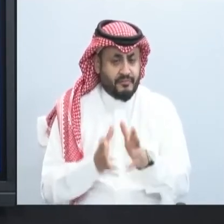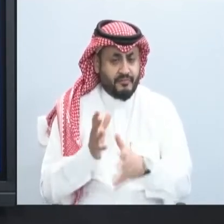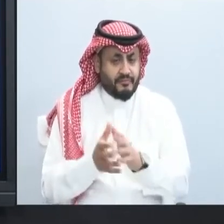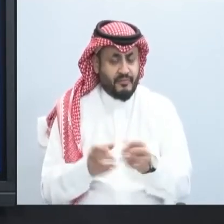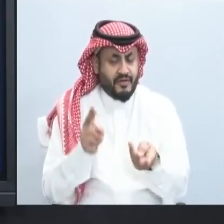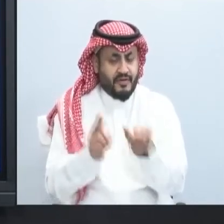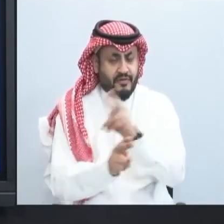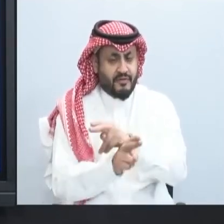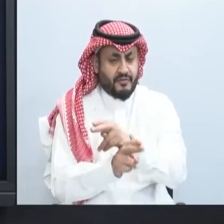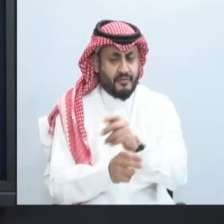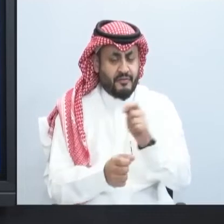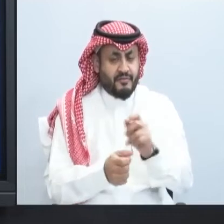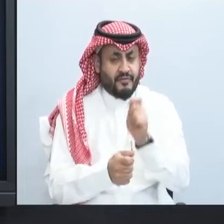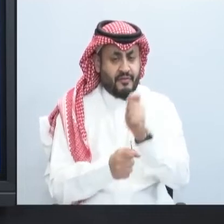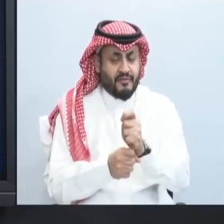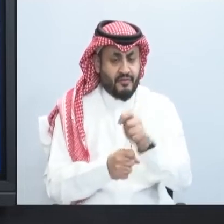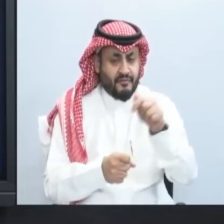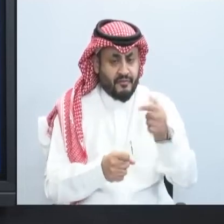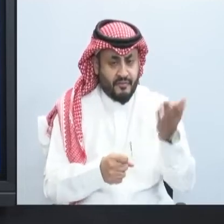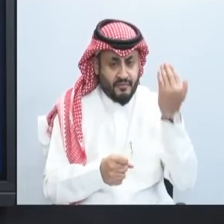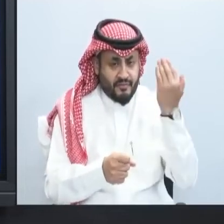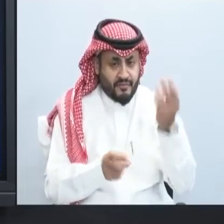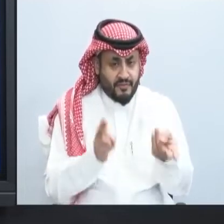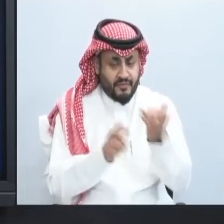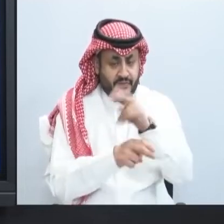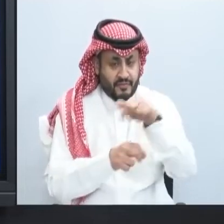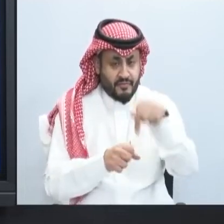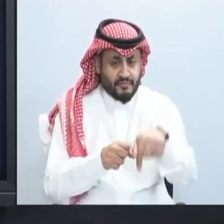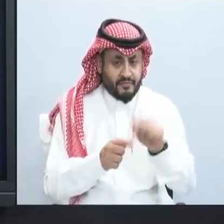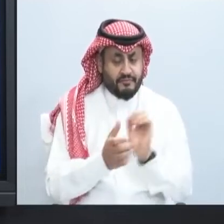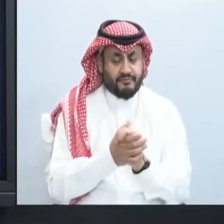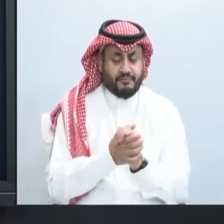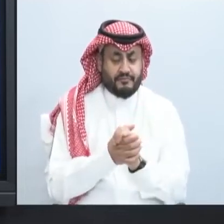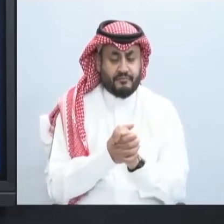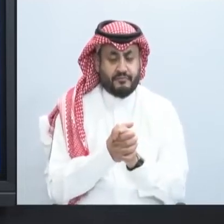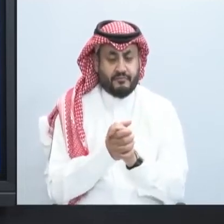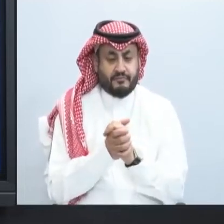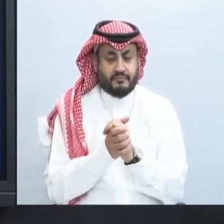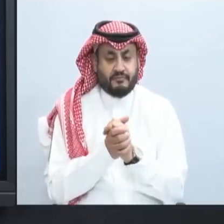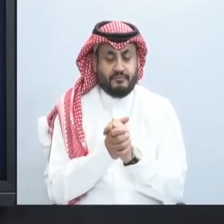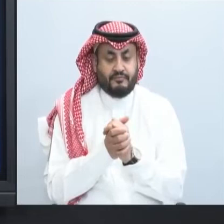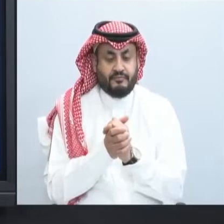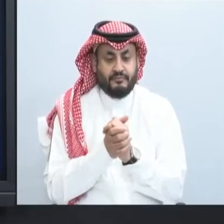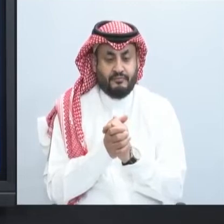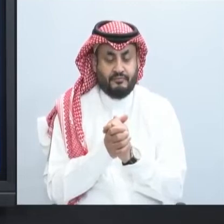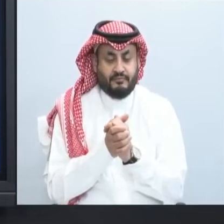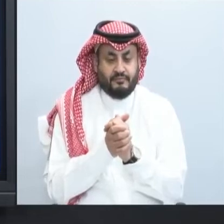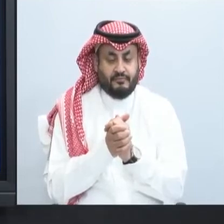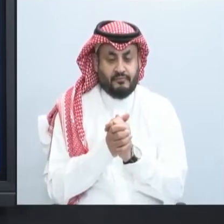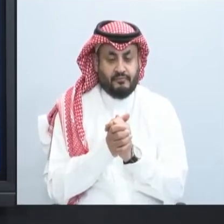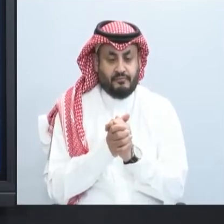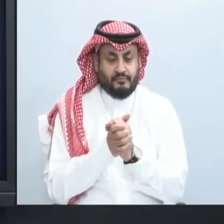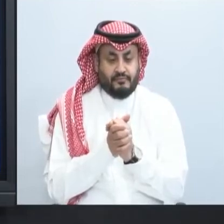with changing the forms. Instead of writing the verbs in the past, to write it in the present.